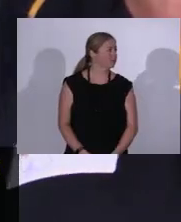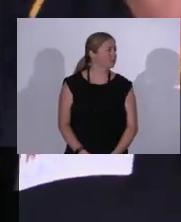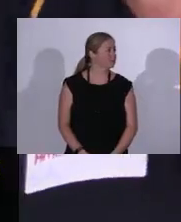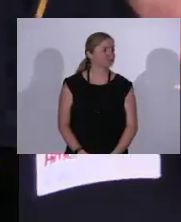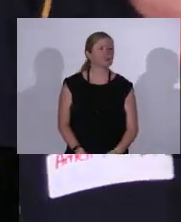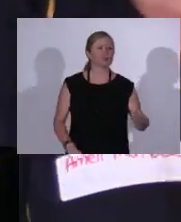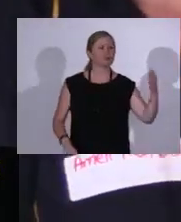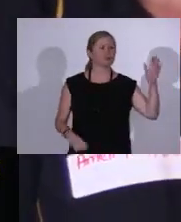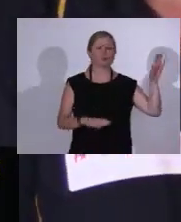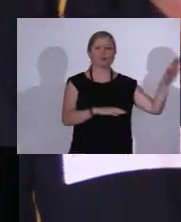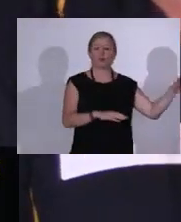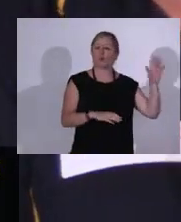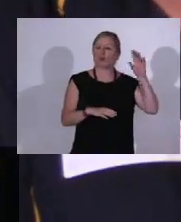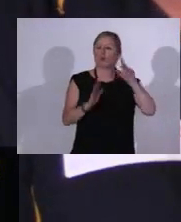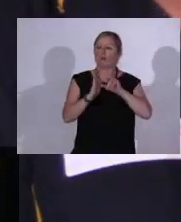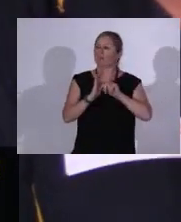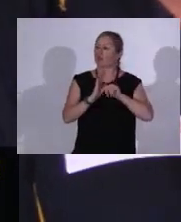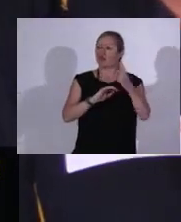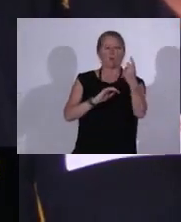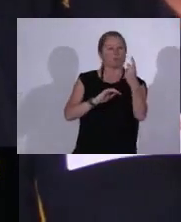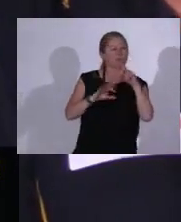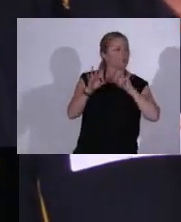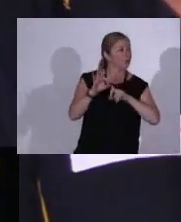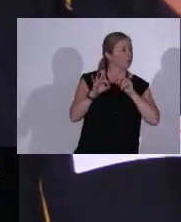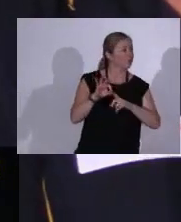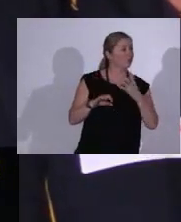One more question.